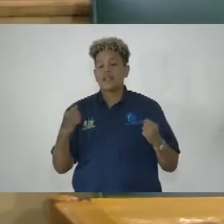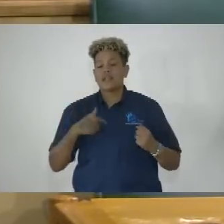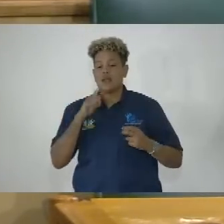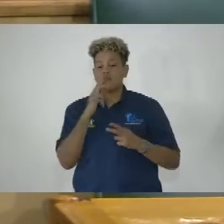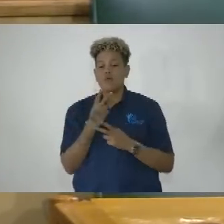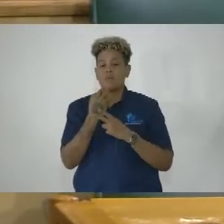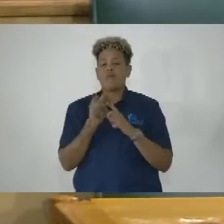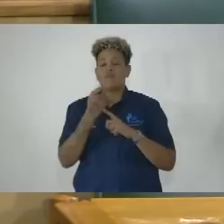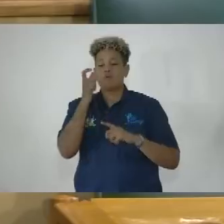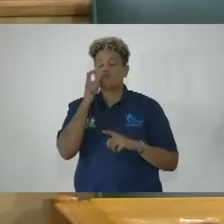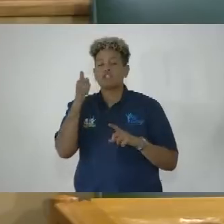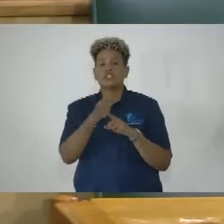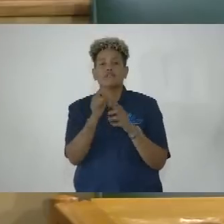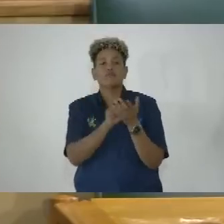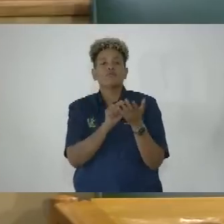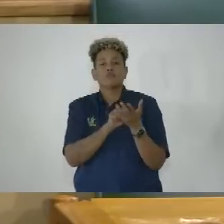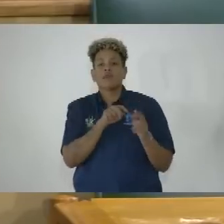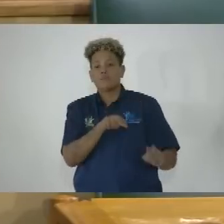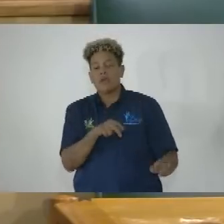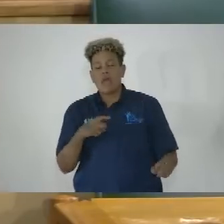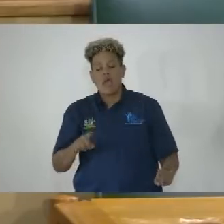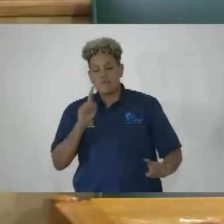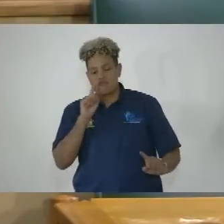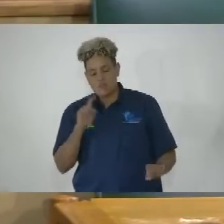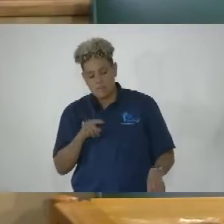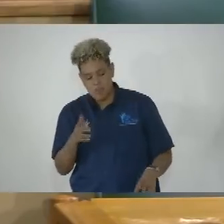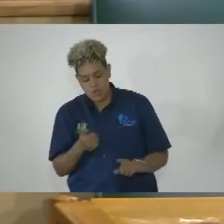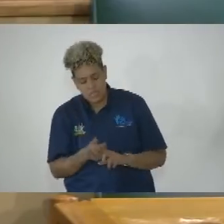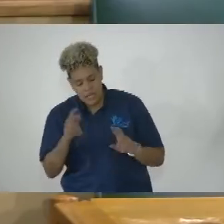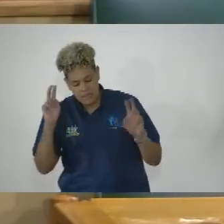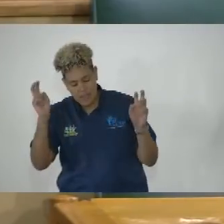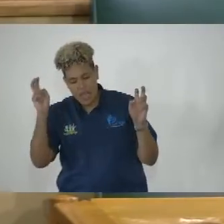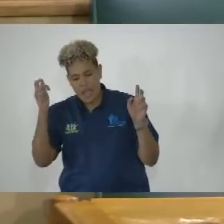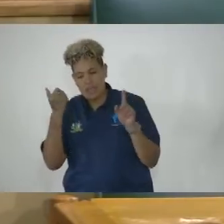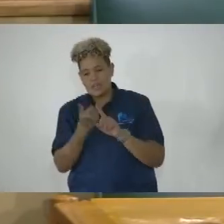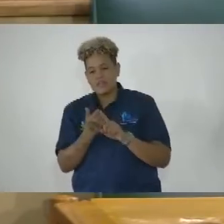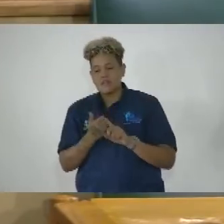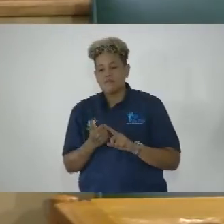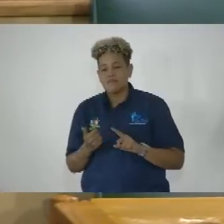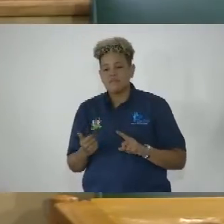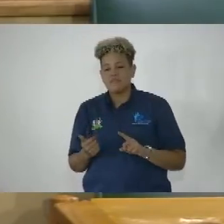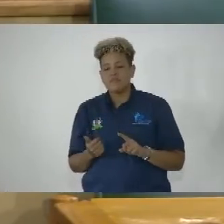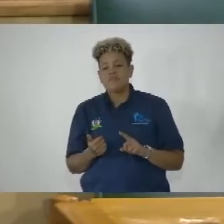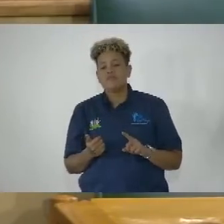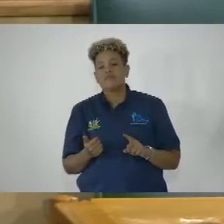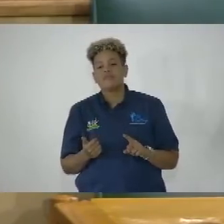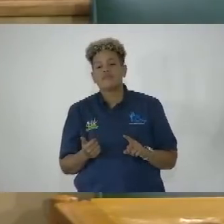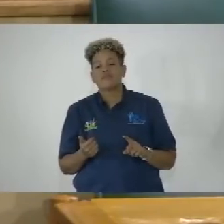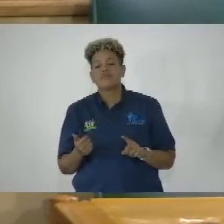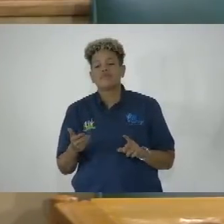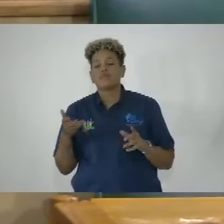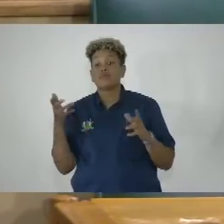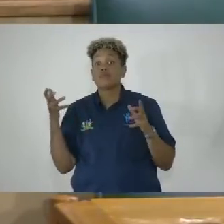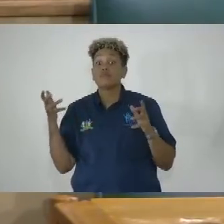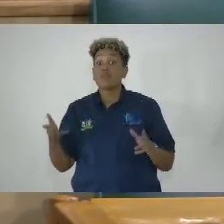from a recent newspaper report titled, and I quote, "State of